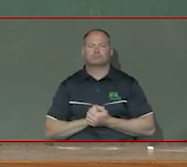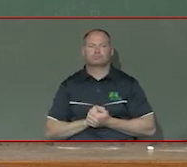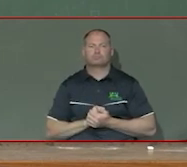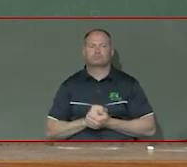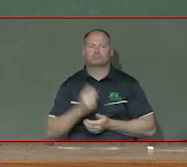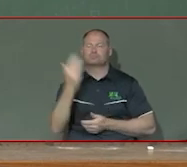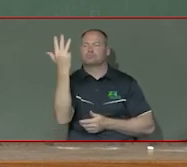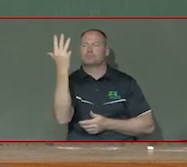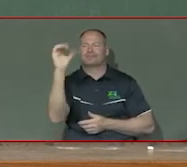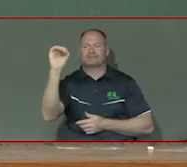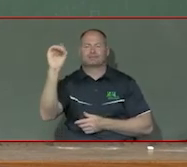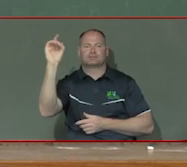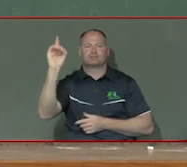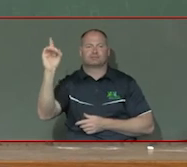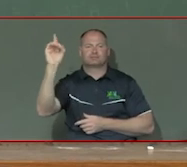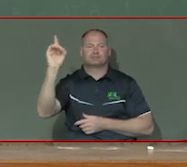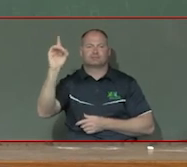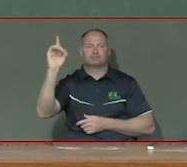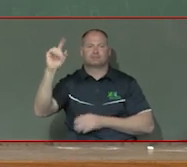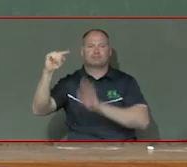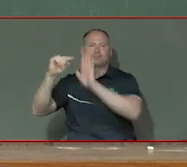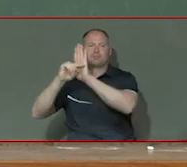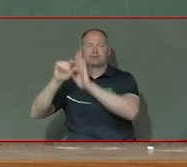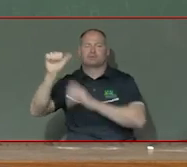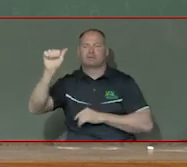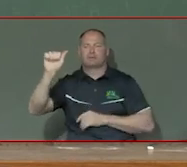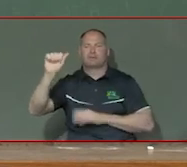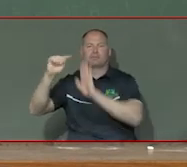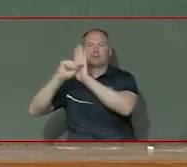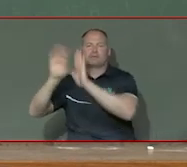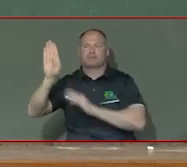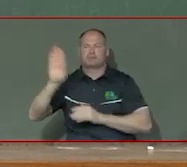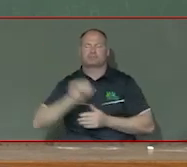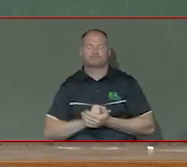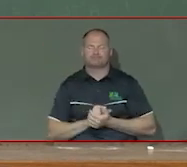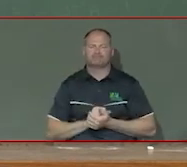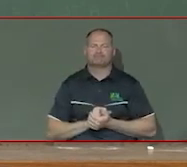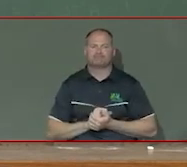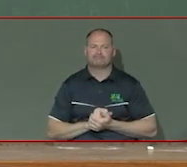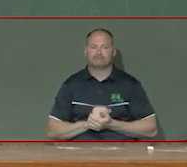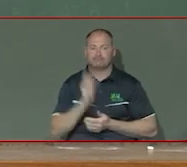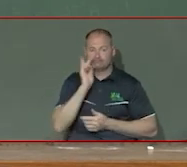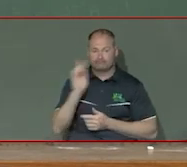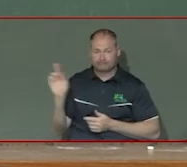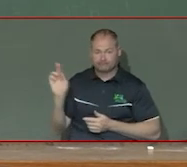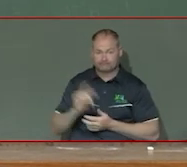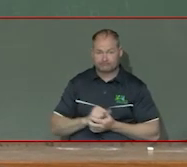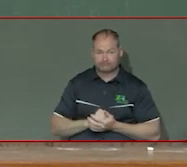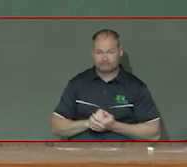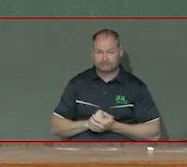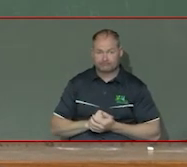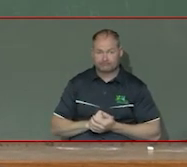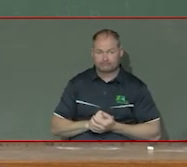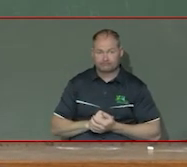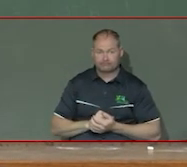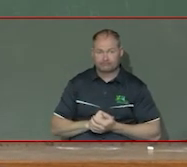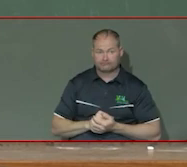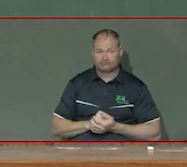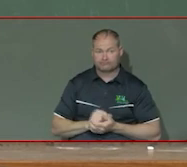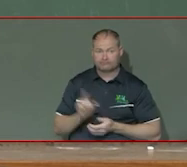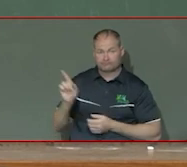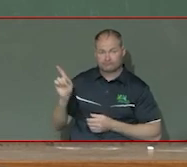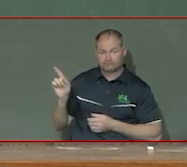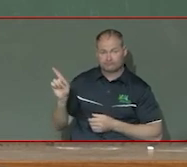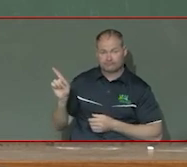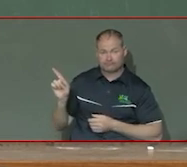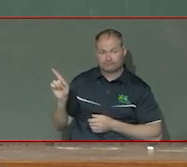(90° minus A minus B. Now people take note. Do you understand that the cos of 90